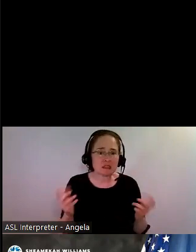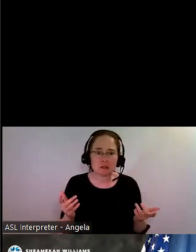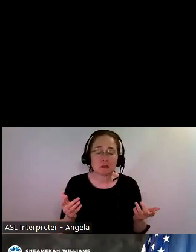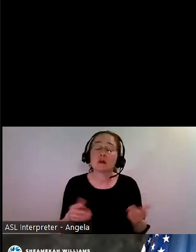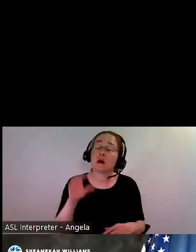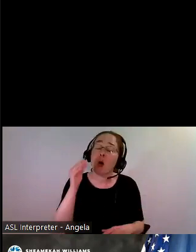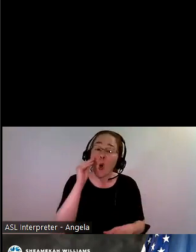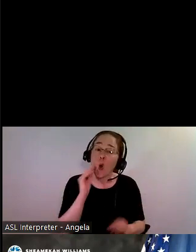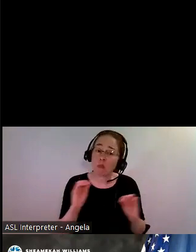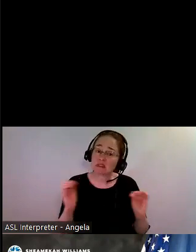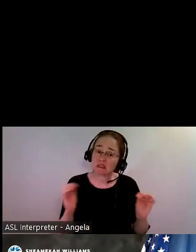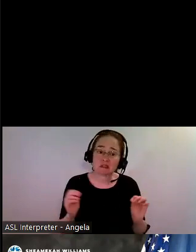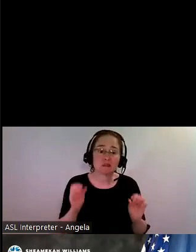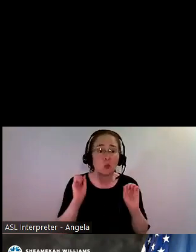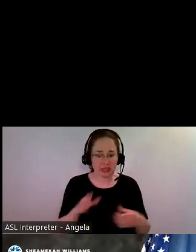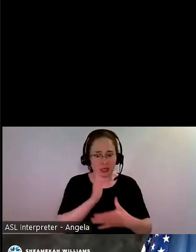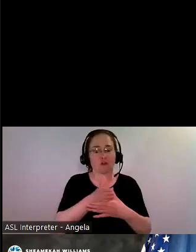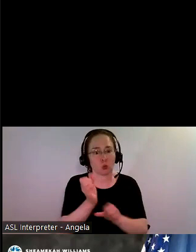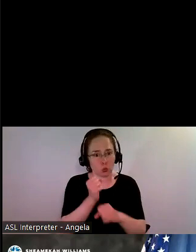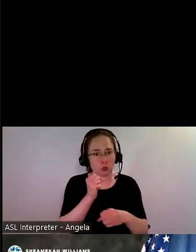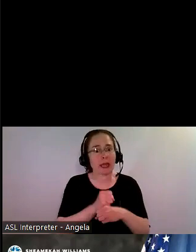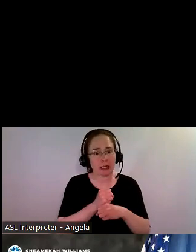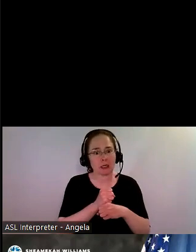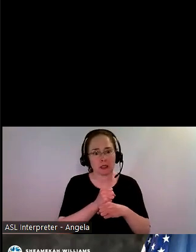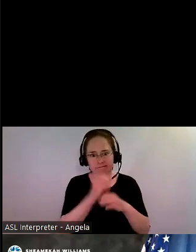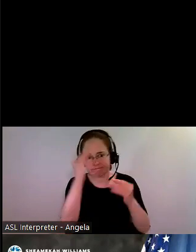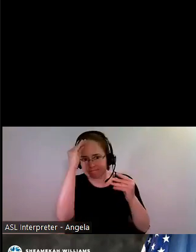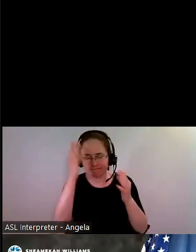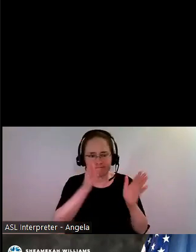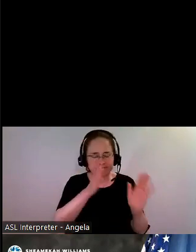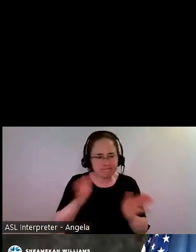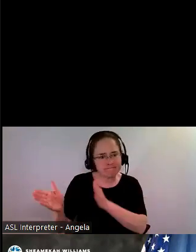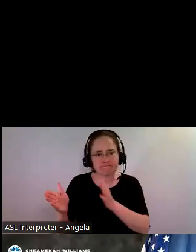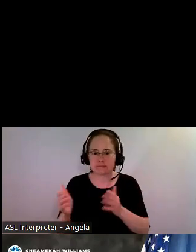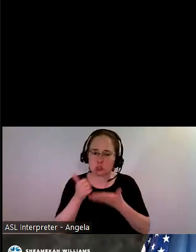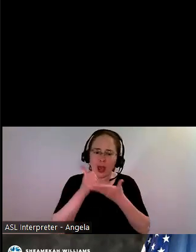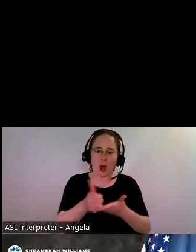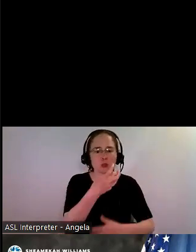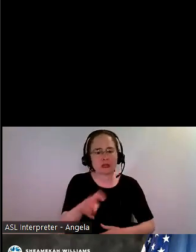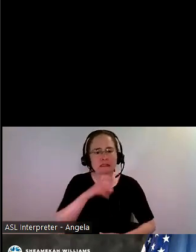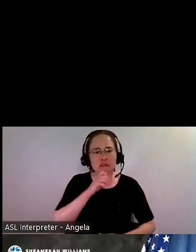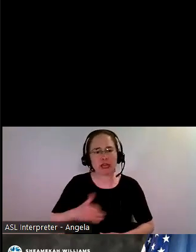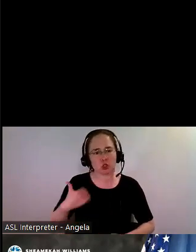definitely a point where we were able to intervene and creatively strategize around ways to help our transition age youth